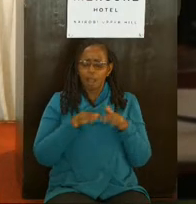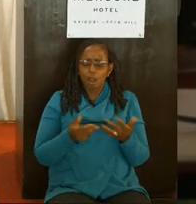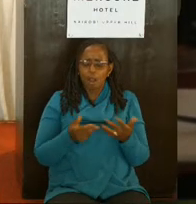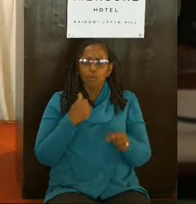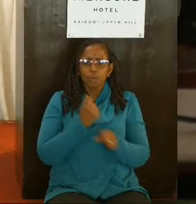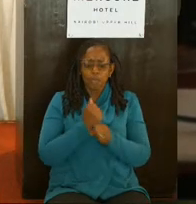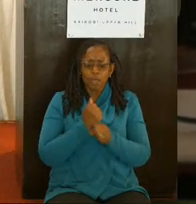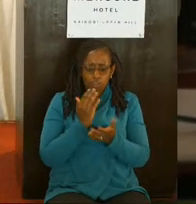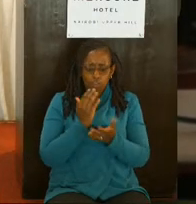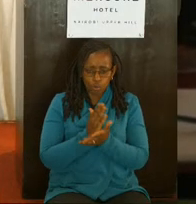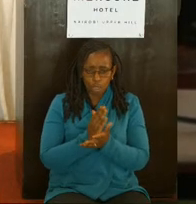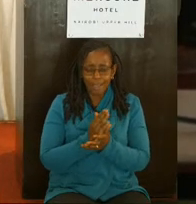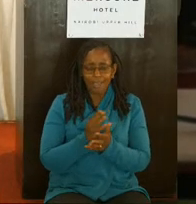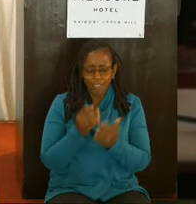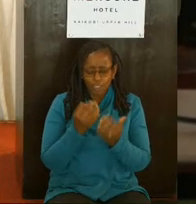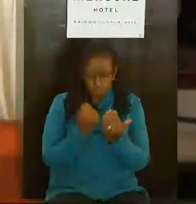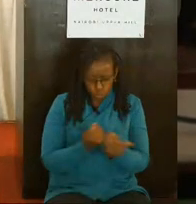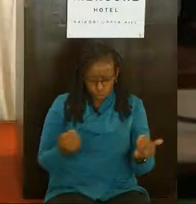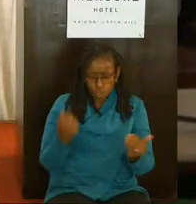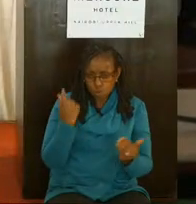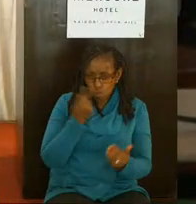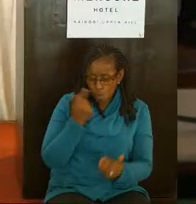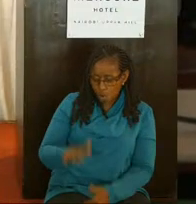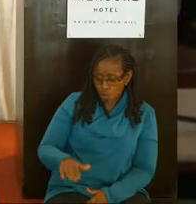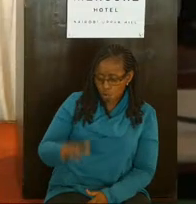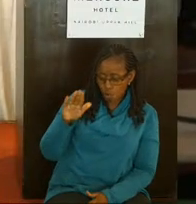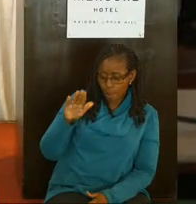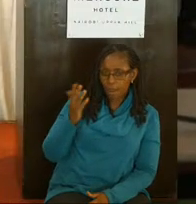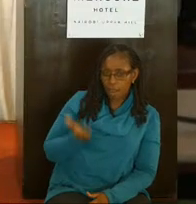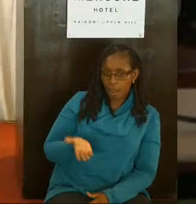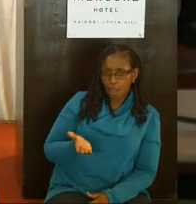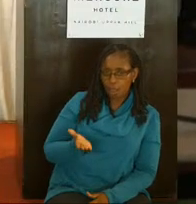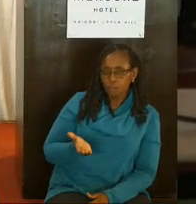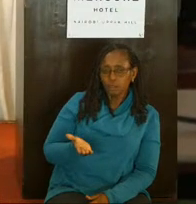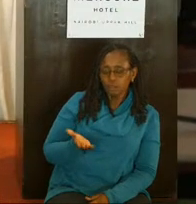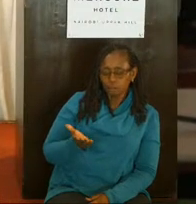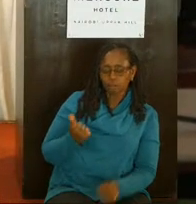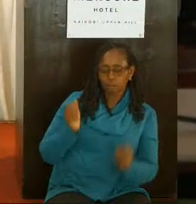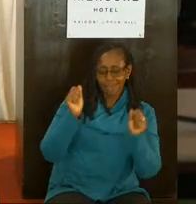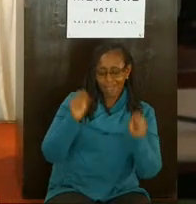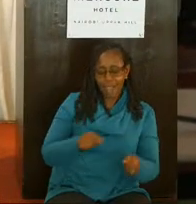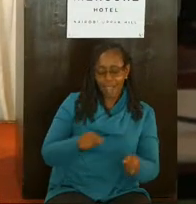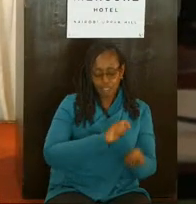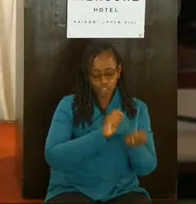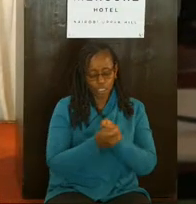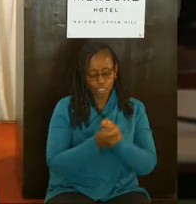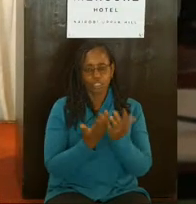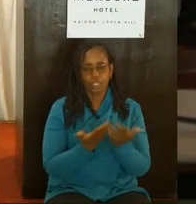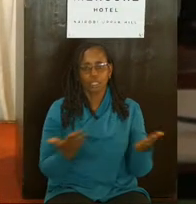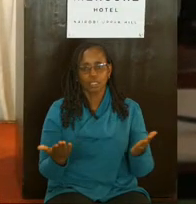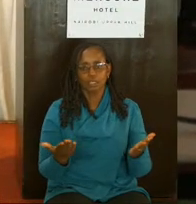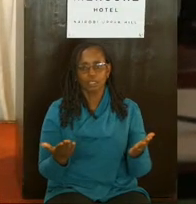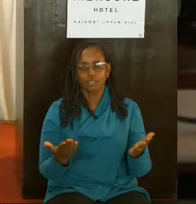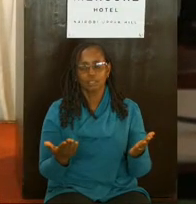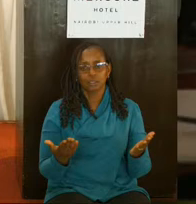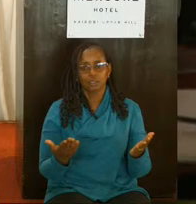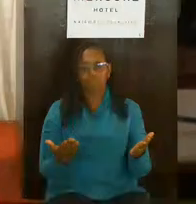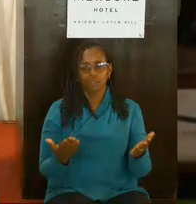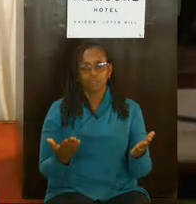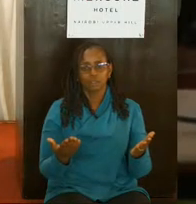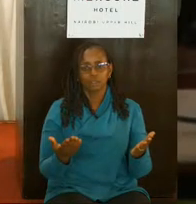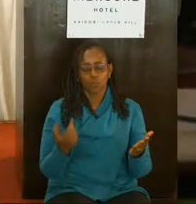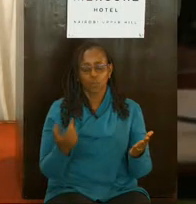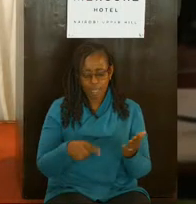that our children who are coming up are able to be able to turn the tide so that again we are able not start making